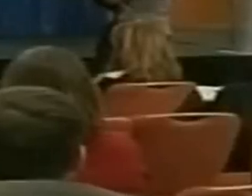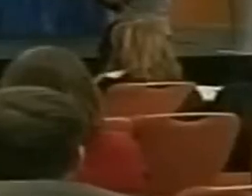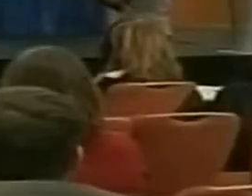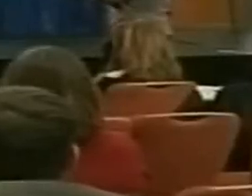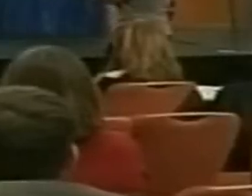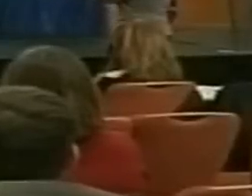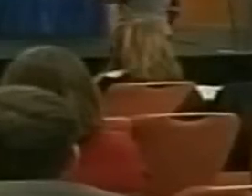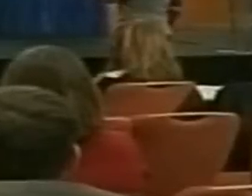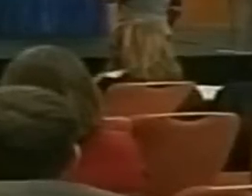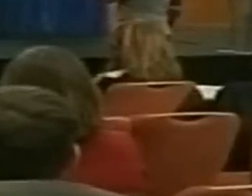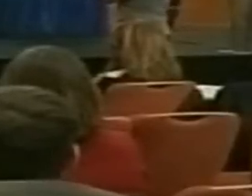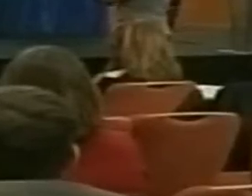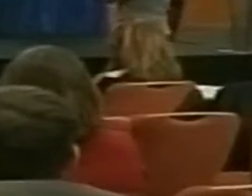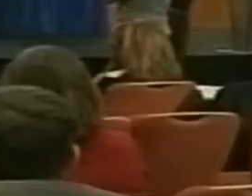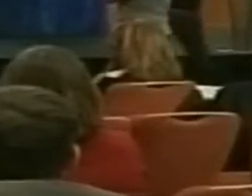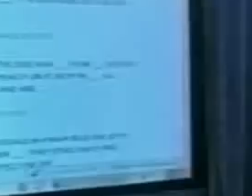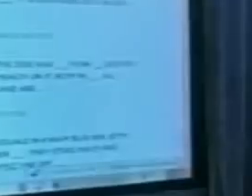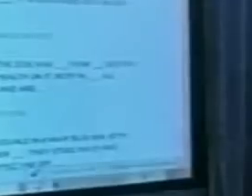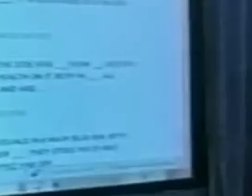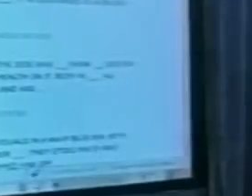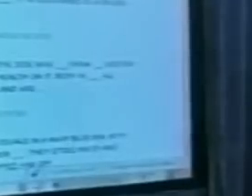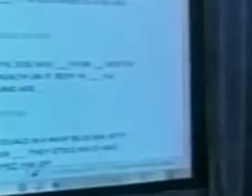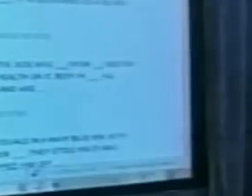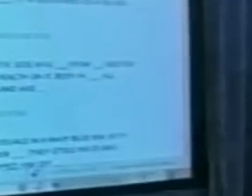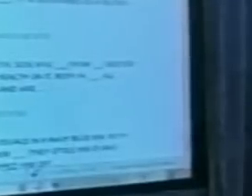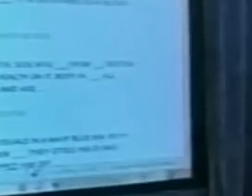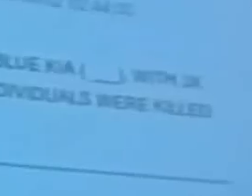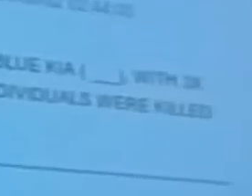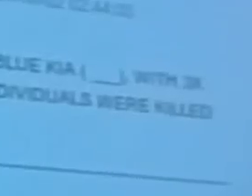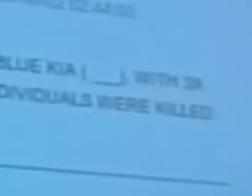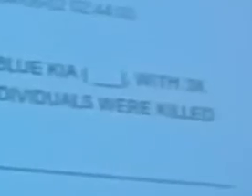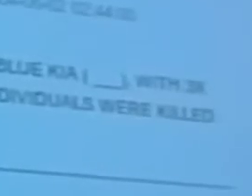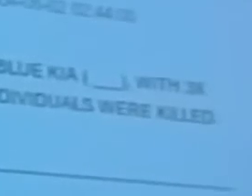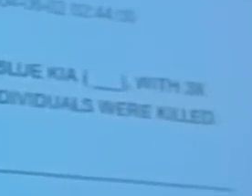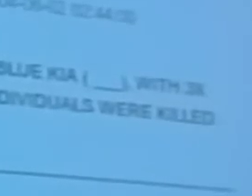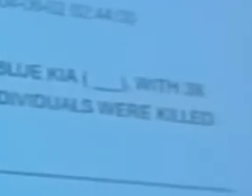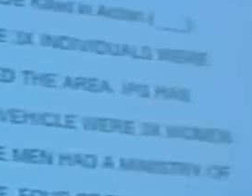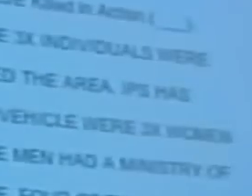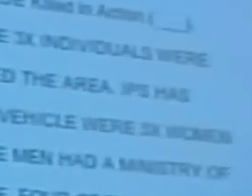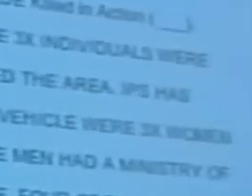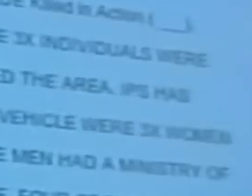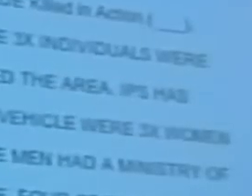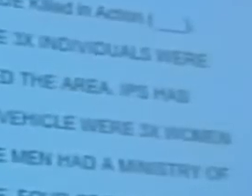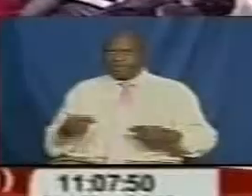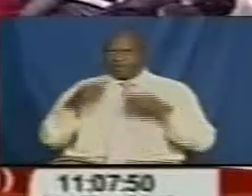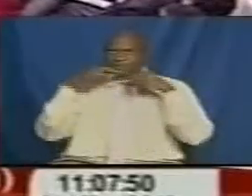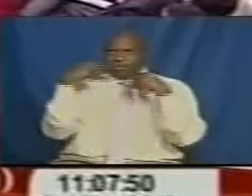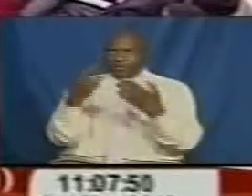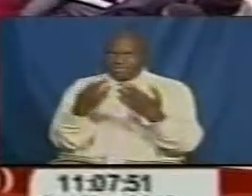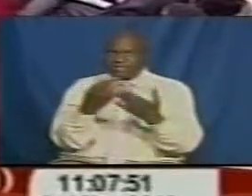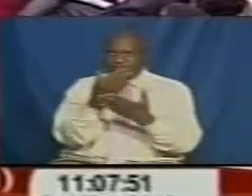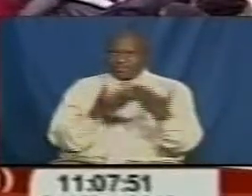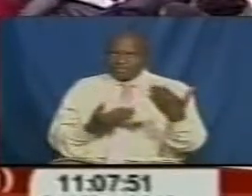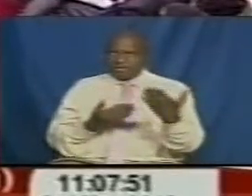website WikiLeaks has revealed documents adducing to the fact that most of the bank's accounts were used in questionable money transfer deals.